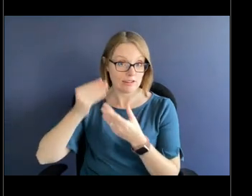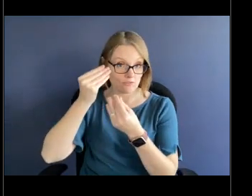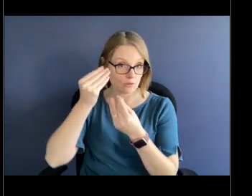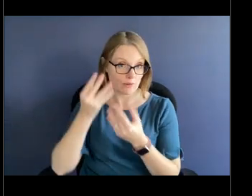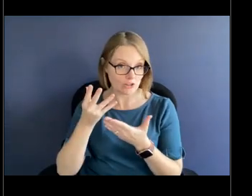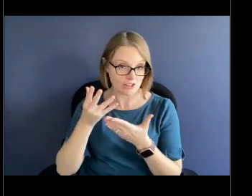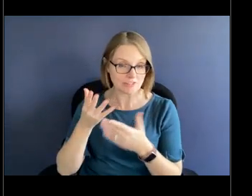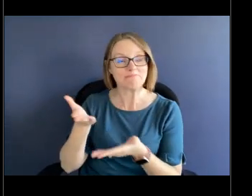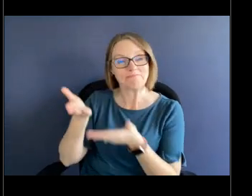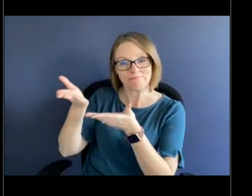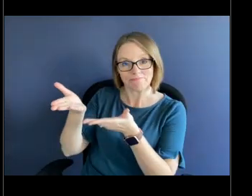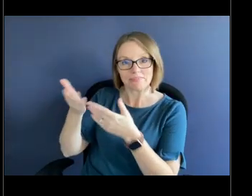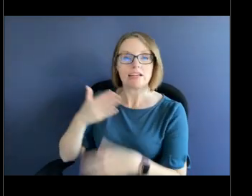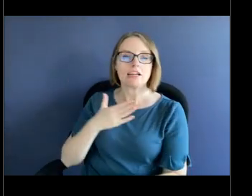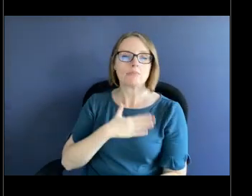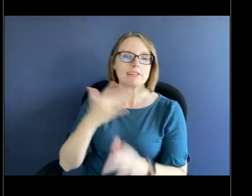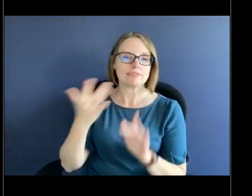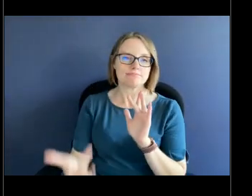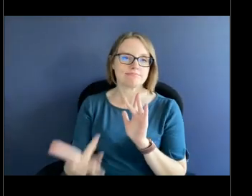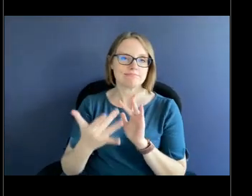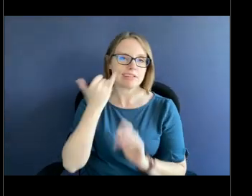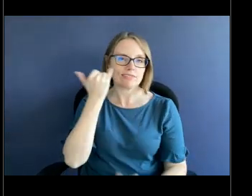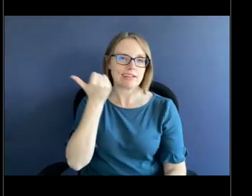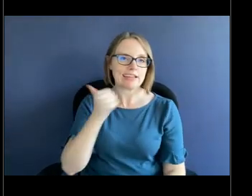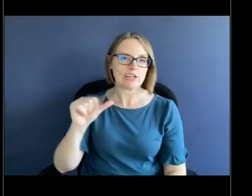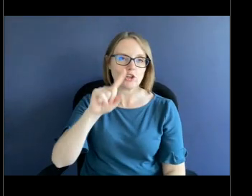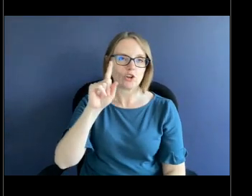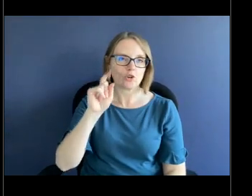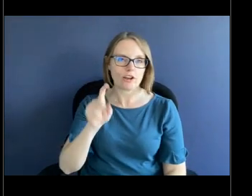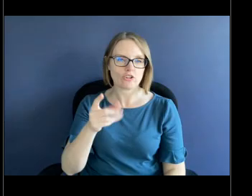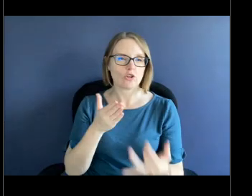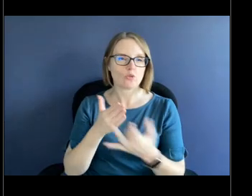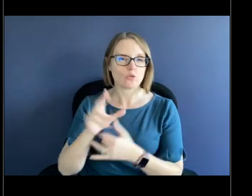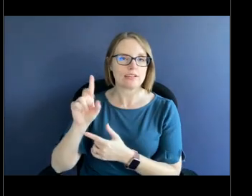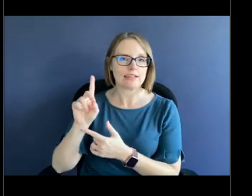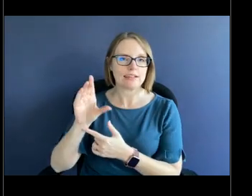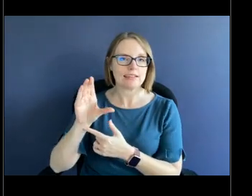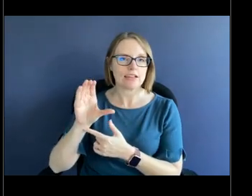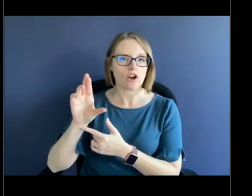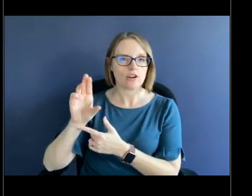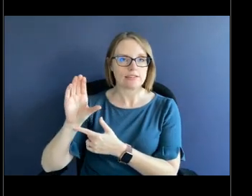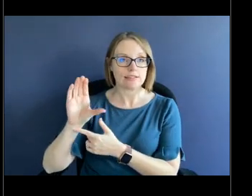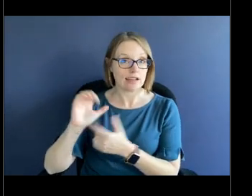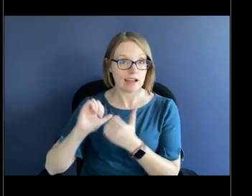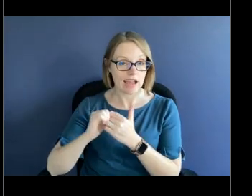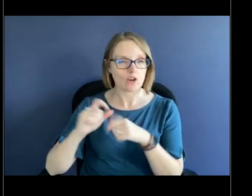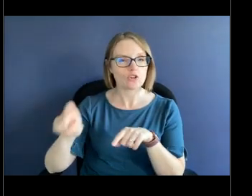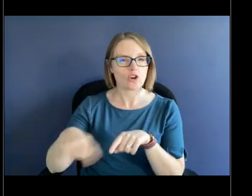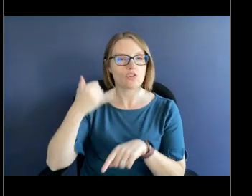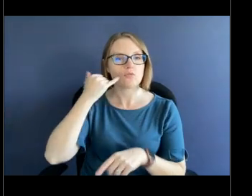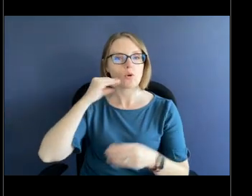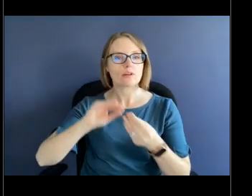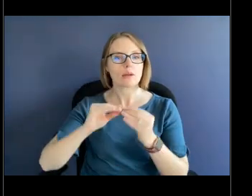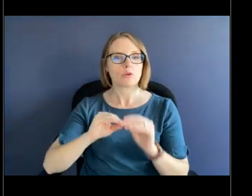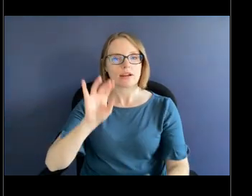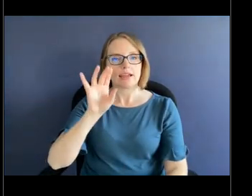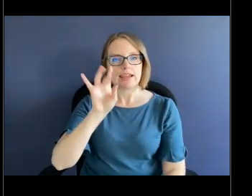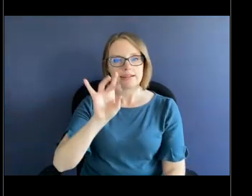Please contact us with further questions via the DCRC by calling